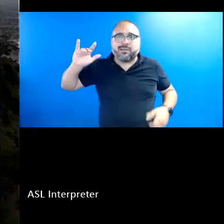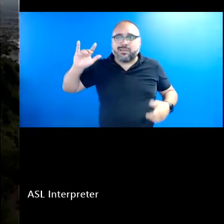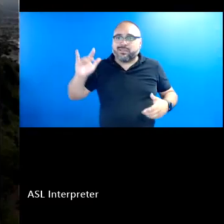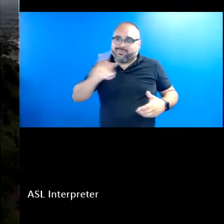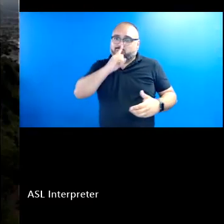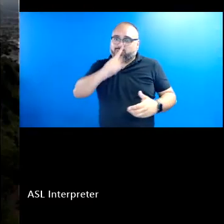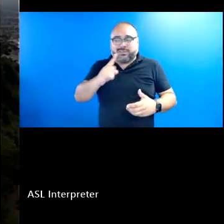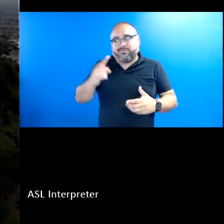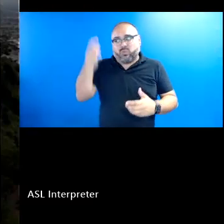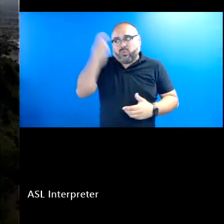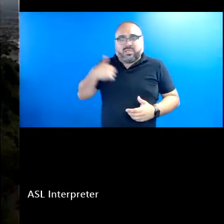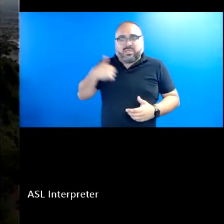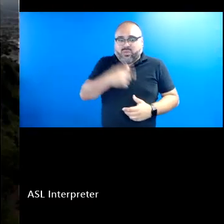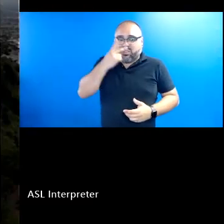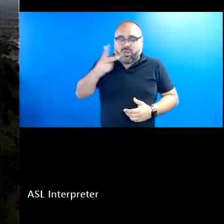PSP events we saw then.